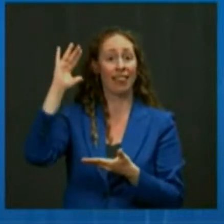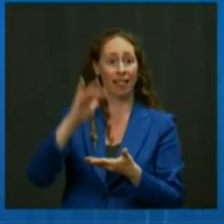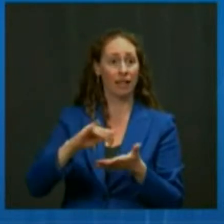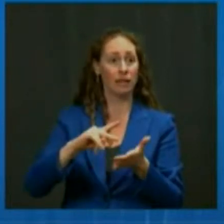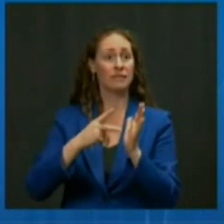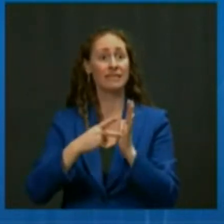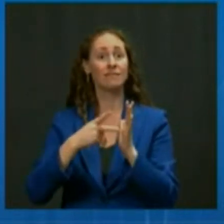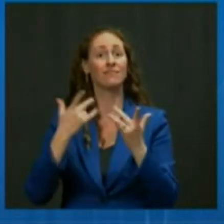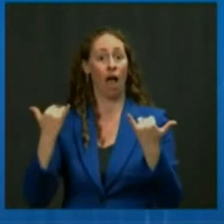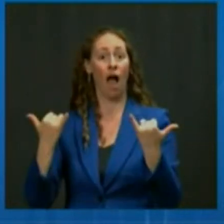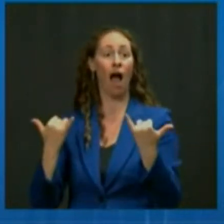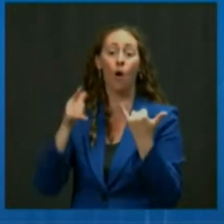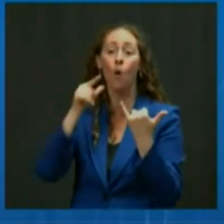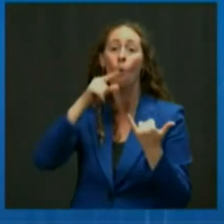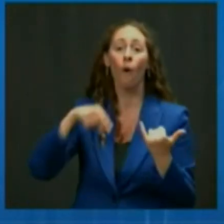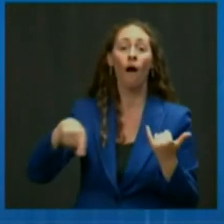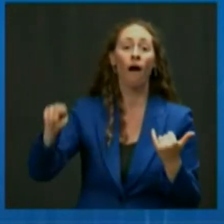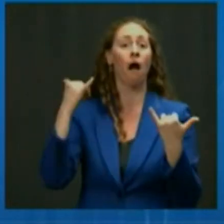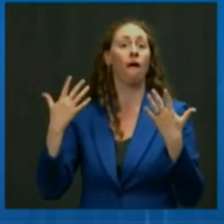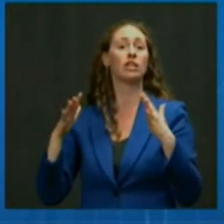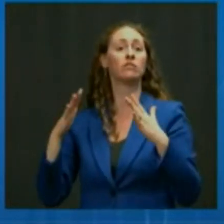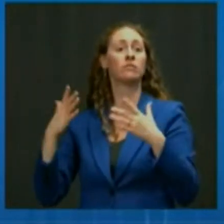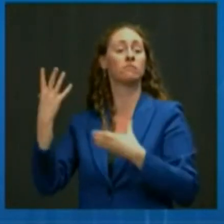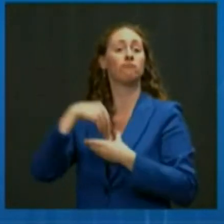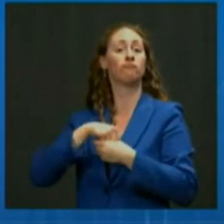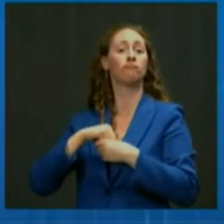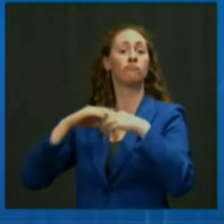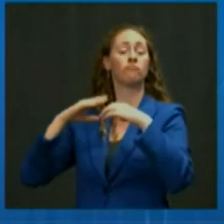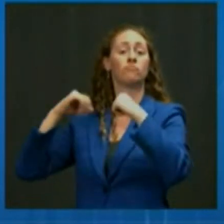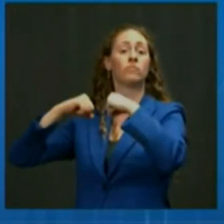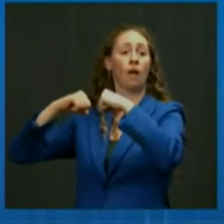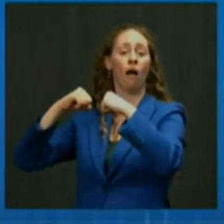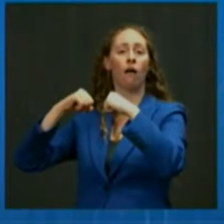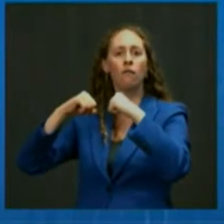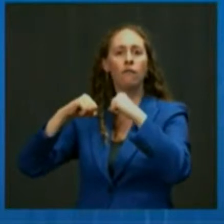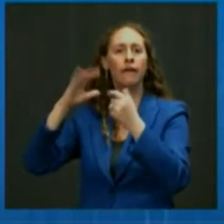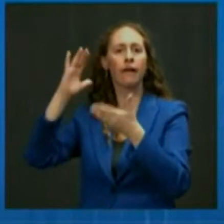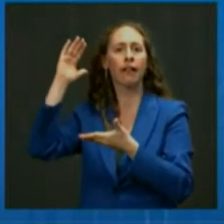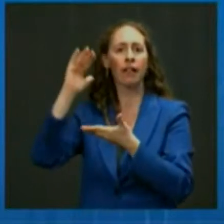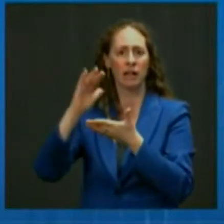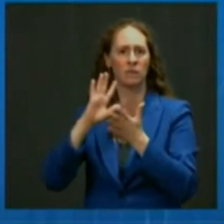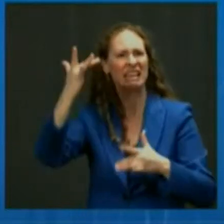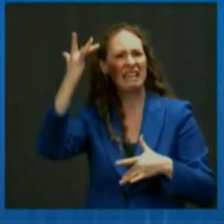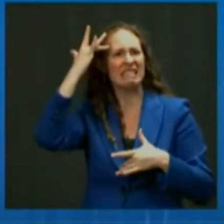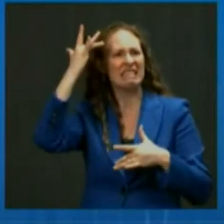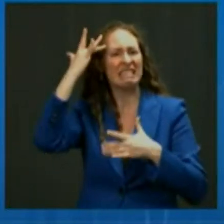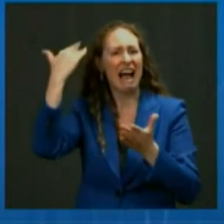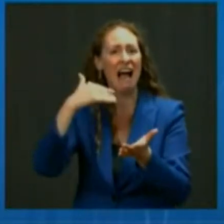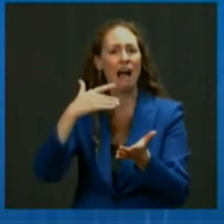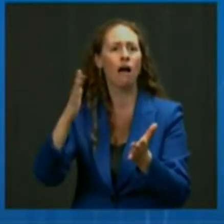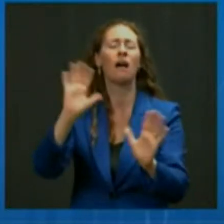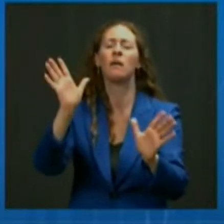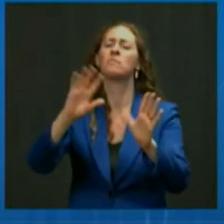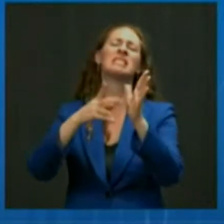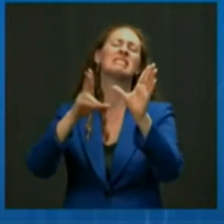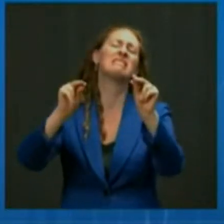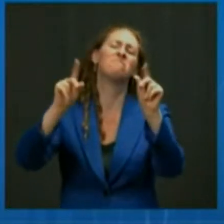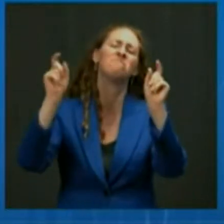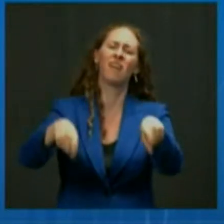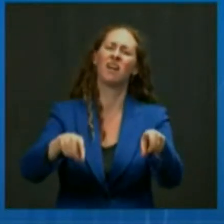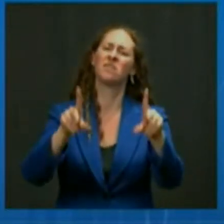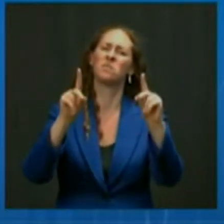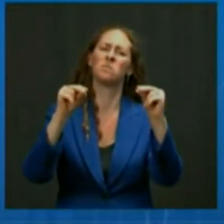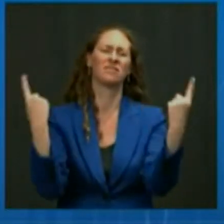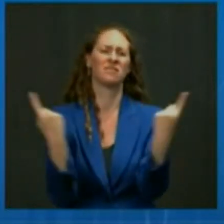today may see more vulnerability in the future, we have to act. The science tells us that, our clinical judgment tells us